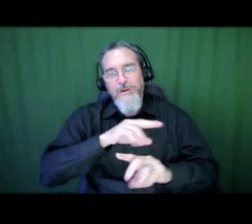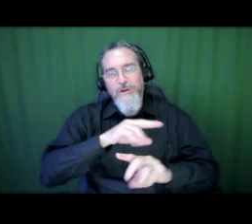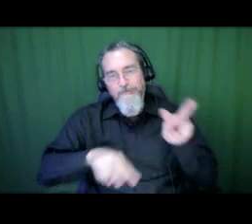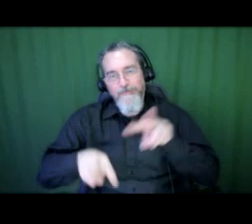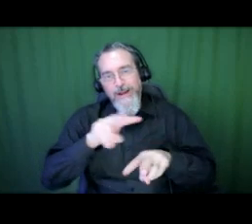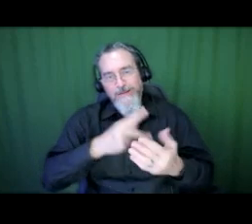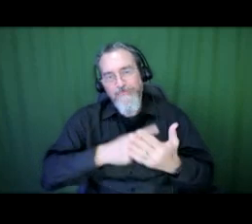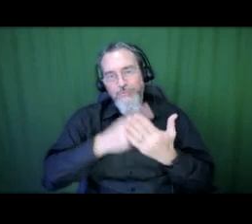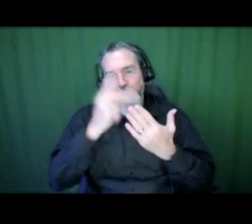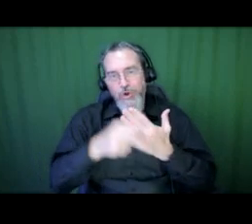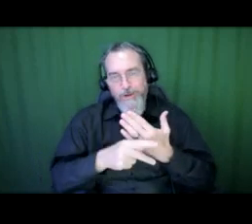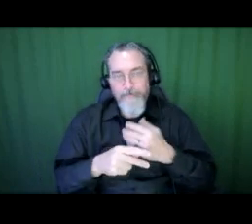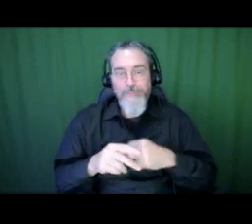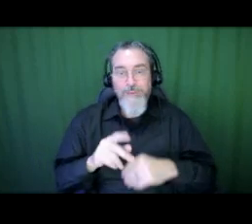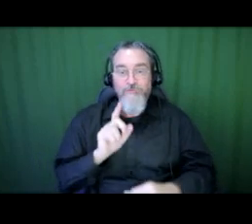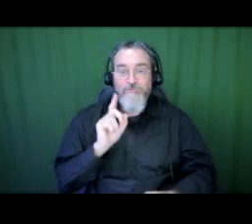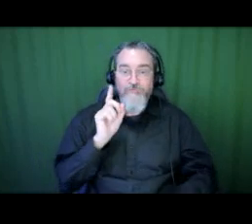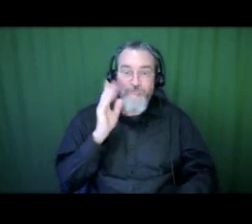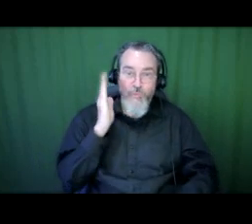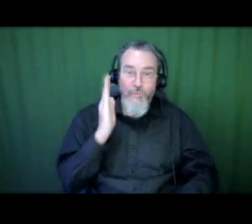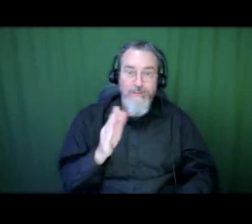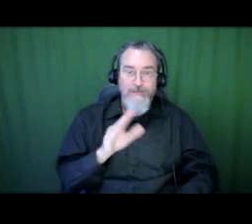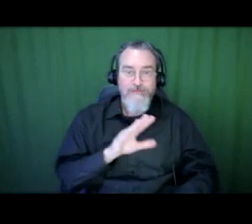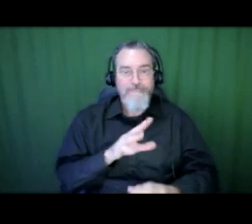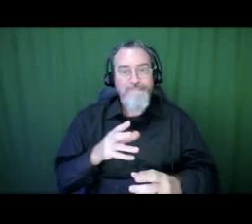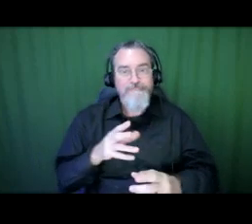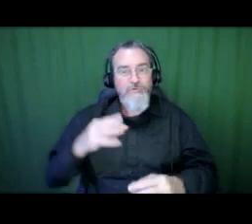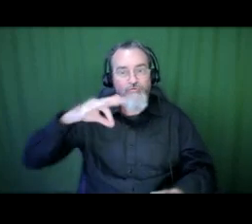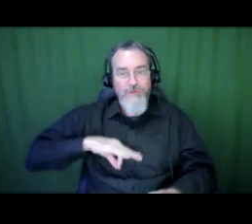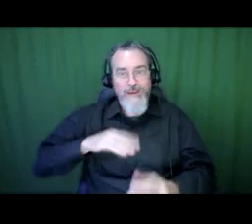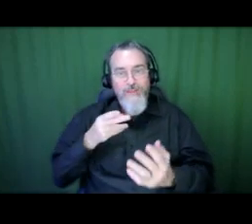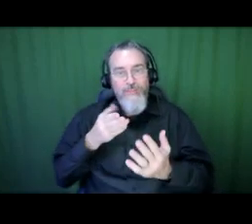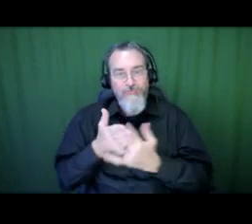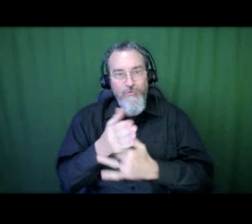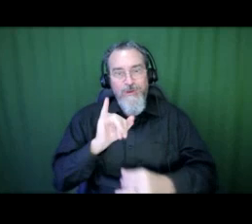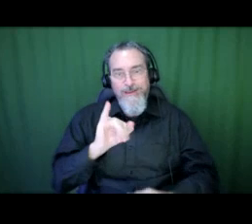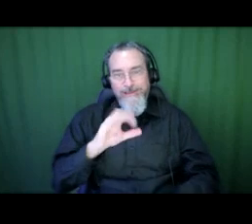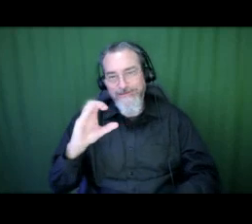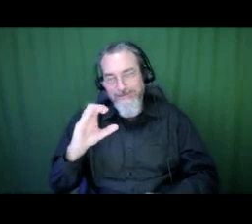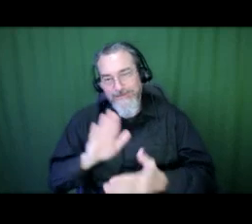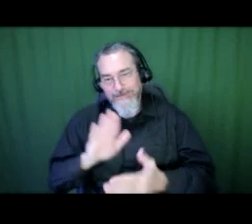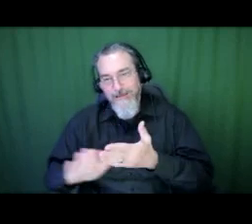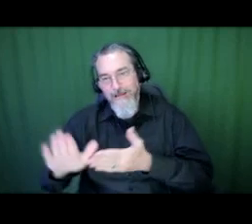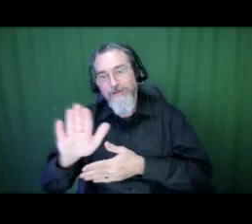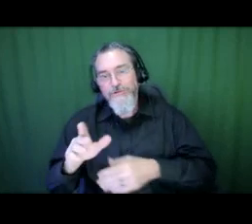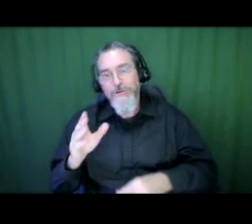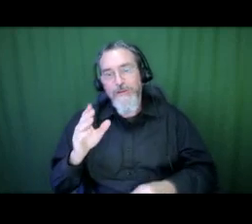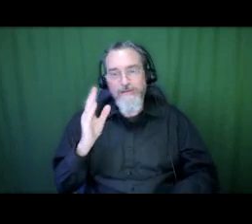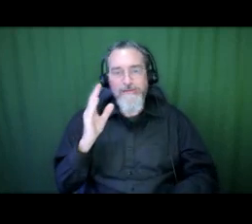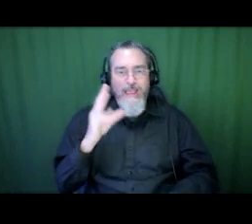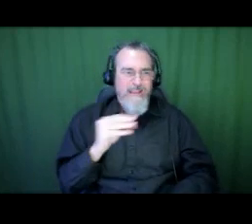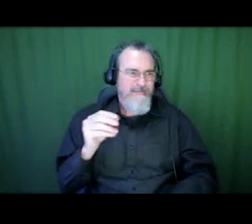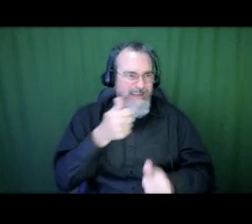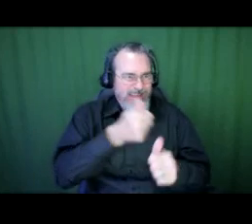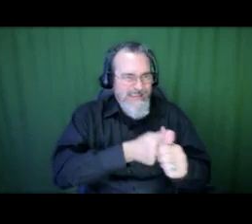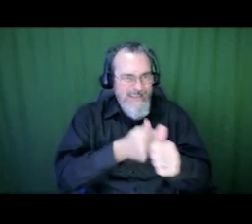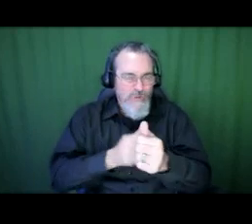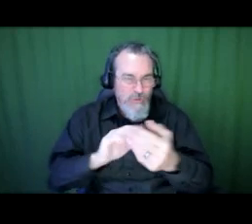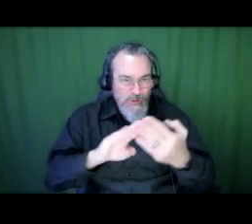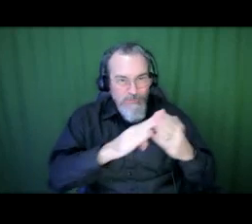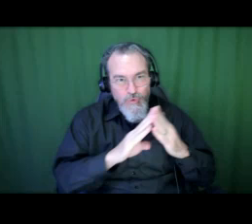through Elisabeth College, and we will additionally work with individual communities to just identify the best format of the course since each community has a different